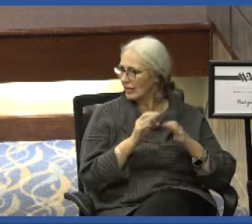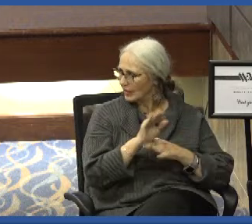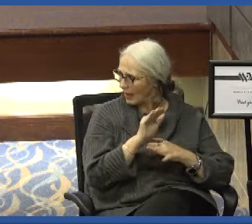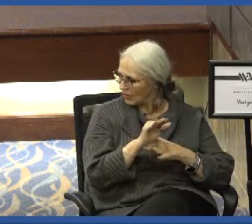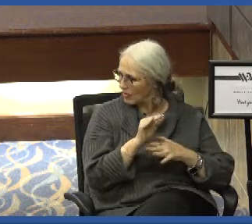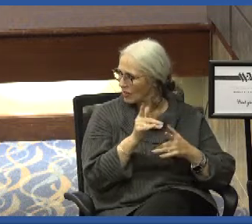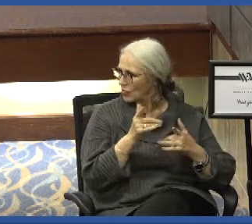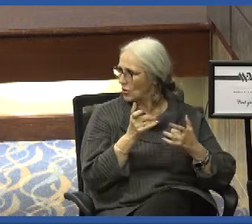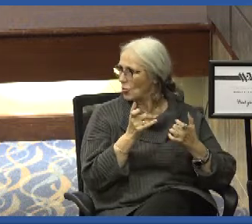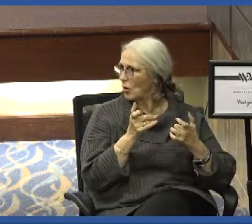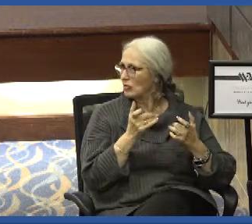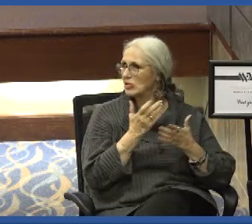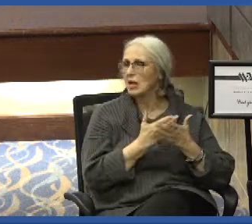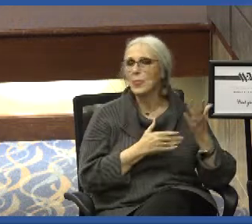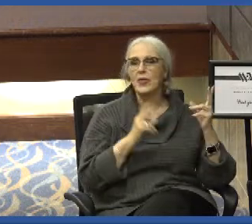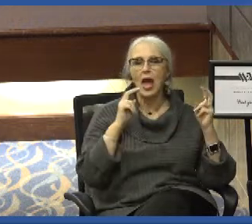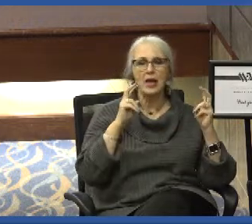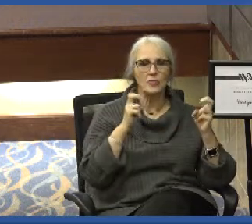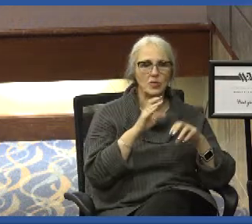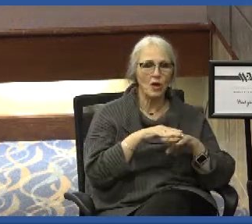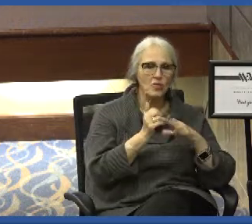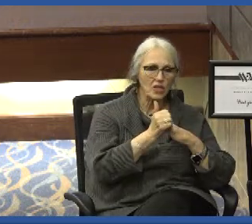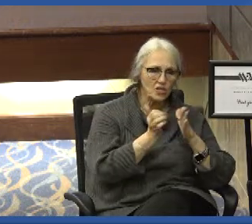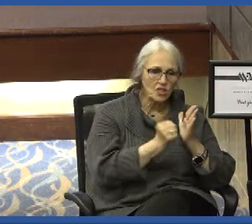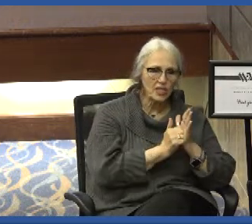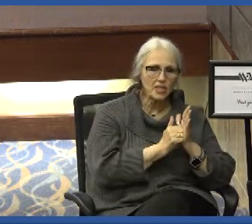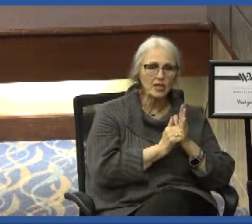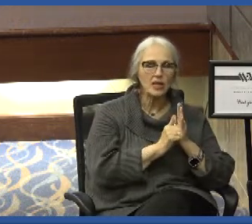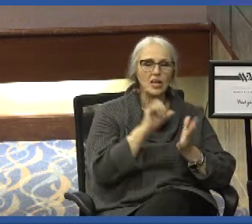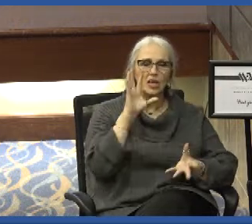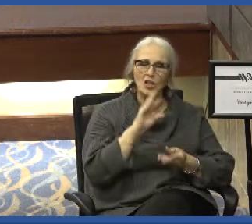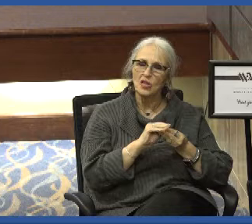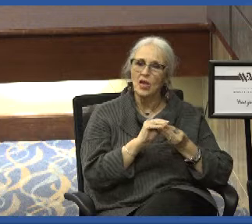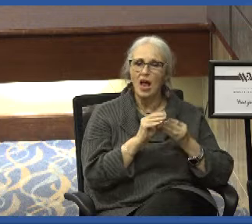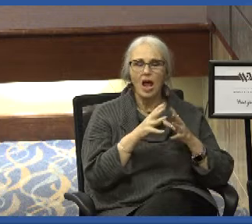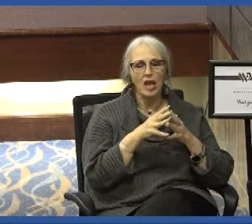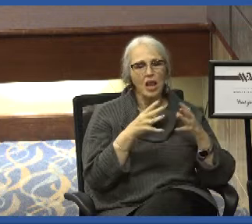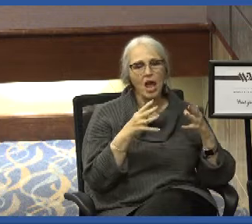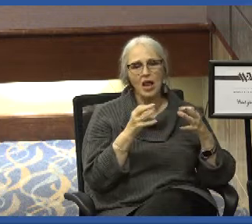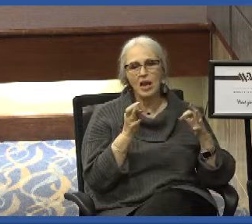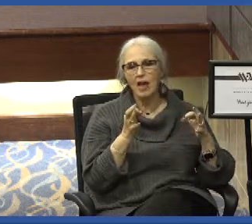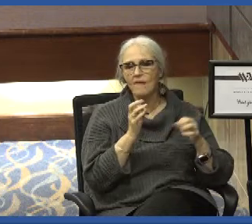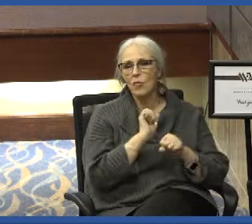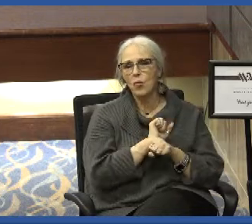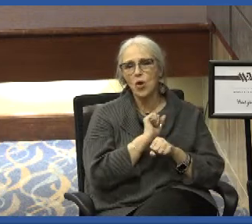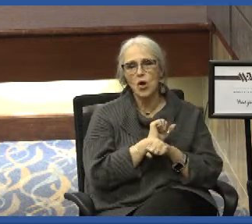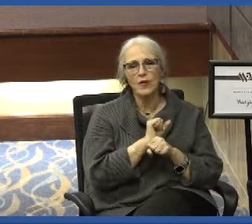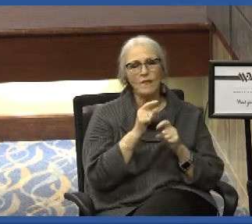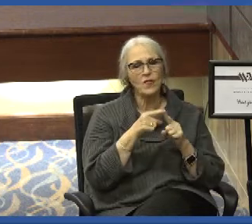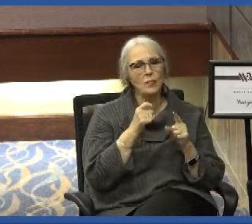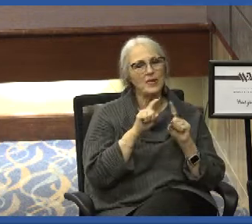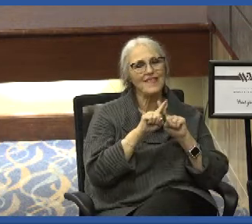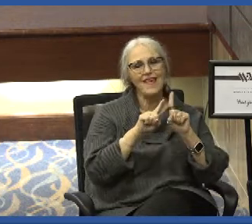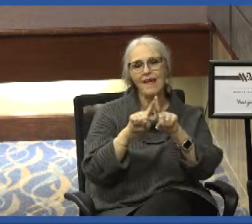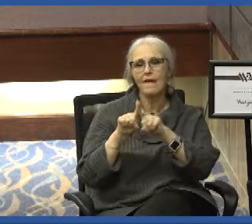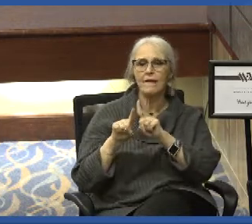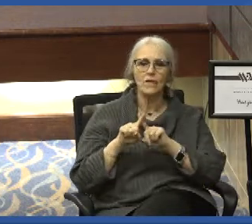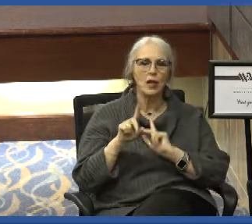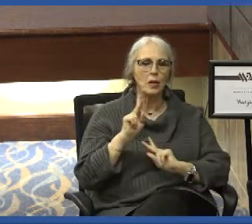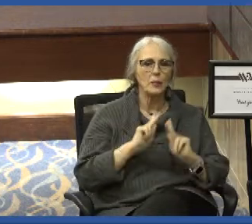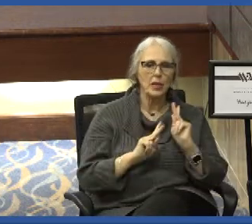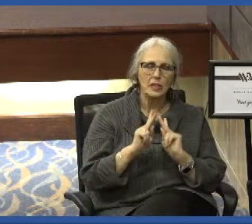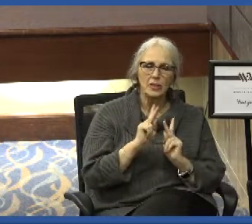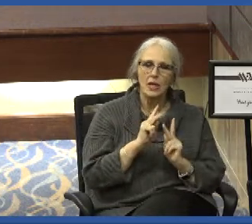walking through some of the items that are on the agenda. Really culminates a lot of work from a lot of different people. I'm pleased to